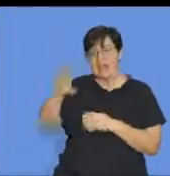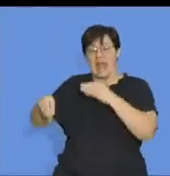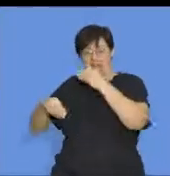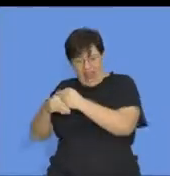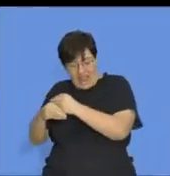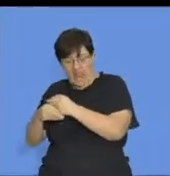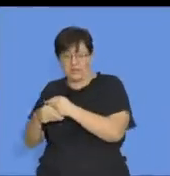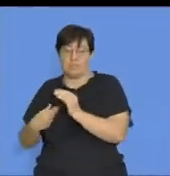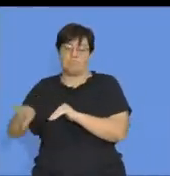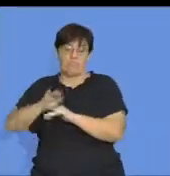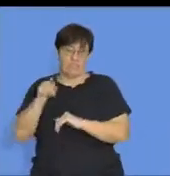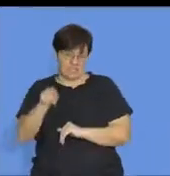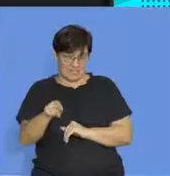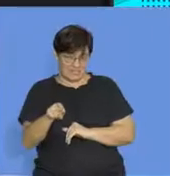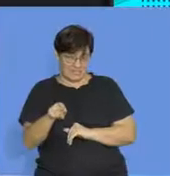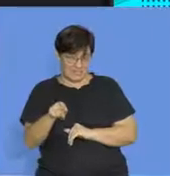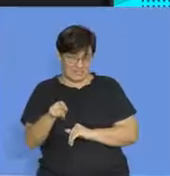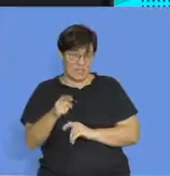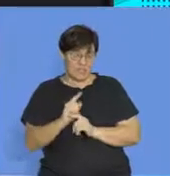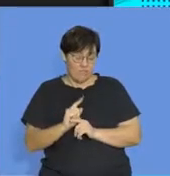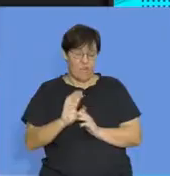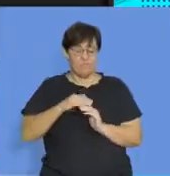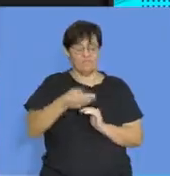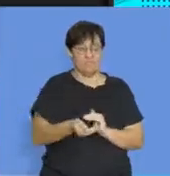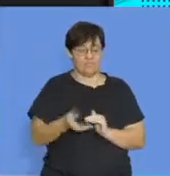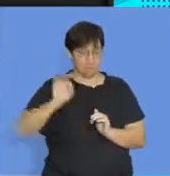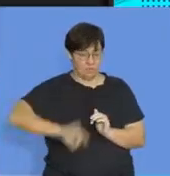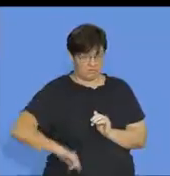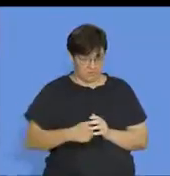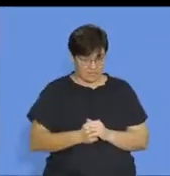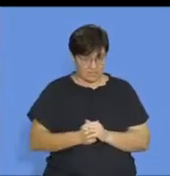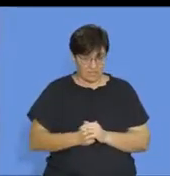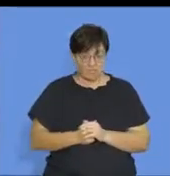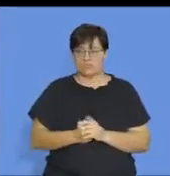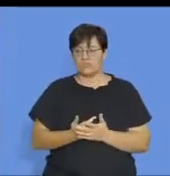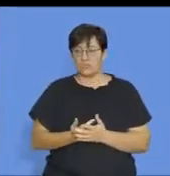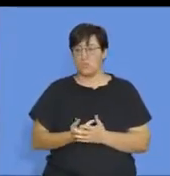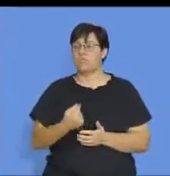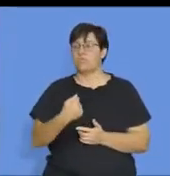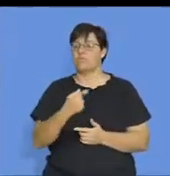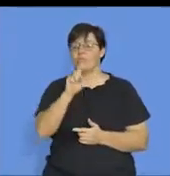in your calculation of remaining profit. Okay, so Craig,